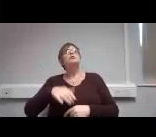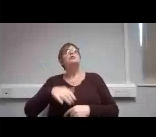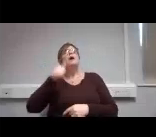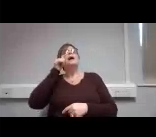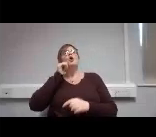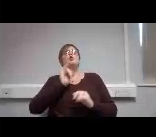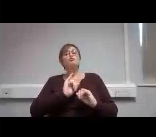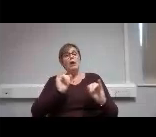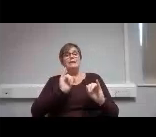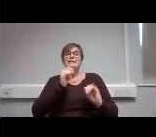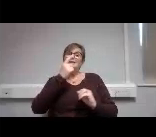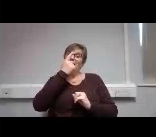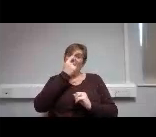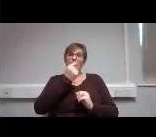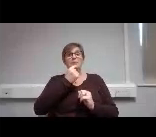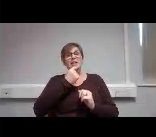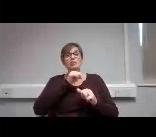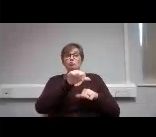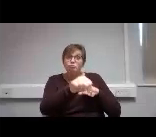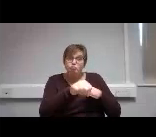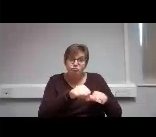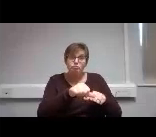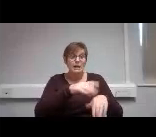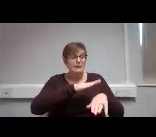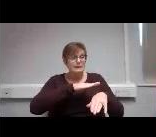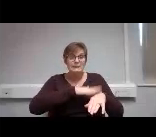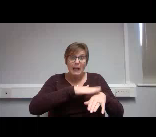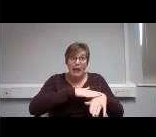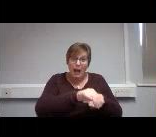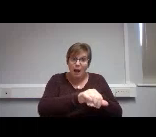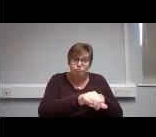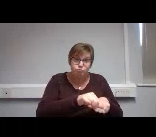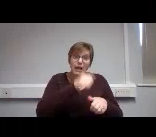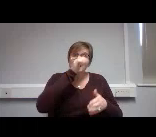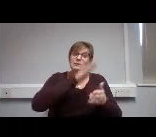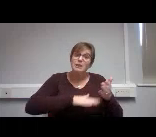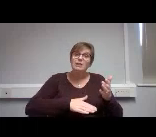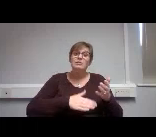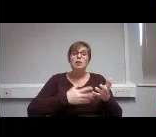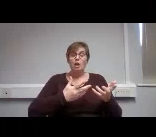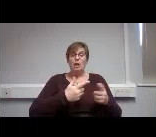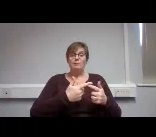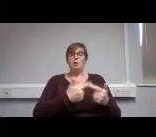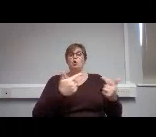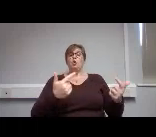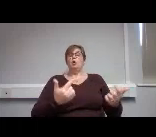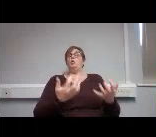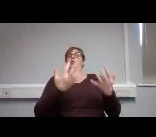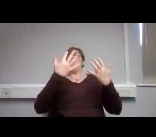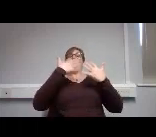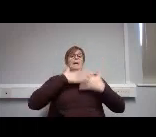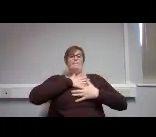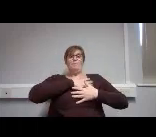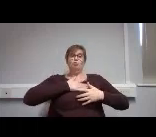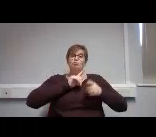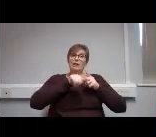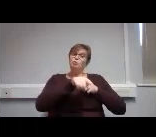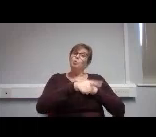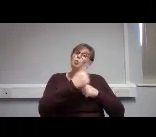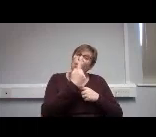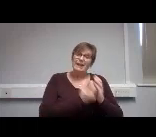crisis can be defined as an acute, time-limited episode experienced as overwhelming emotional reactions to an event.